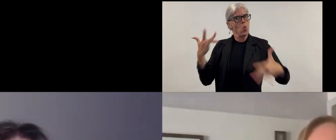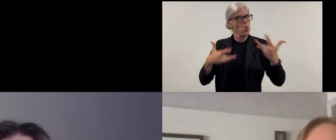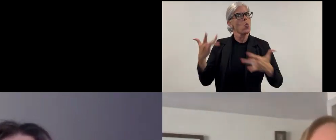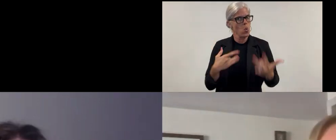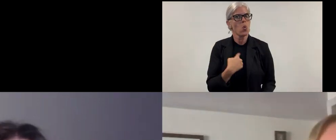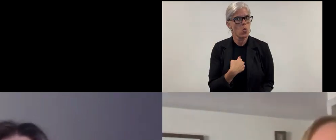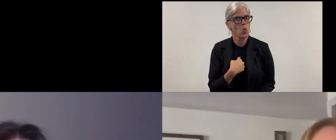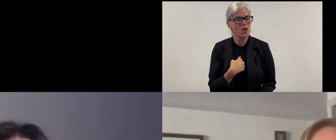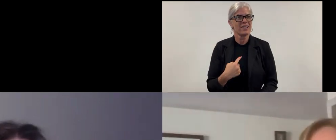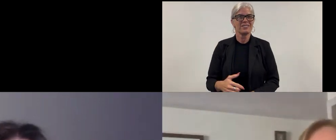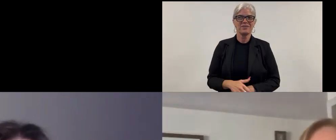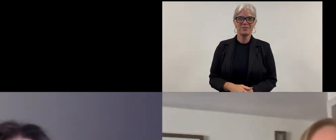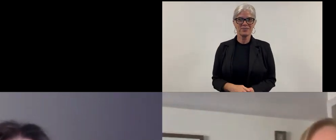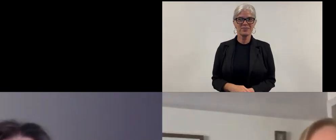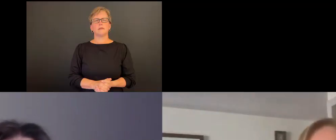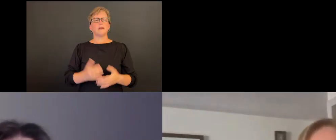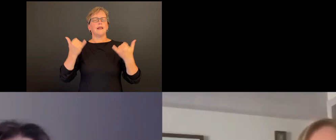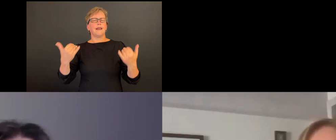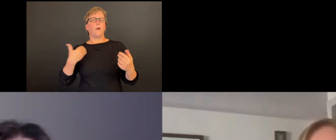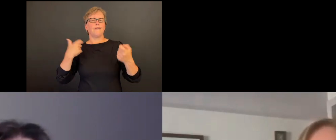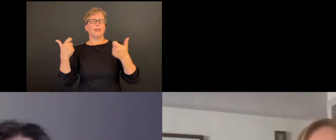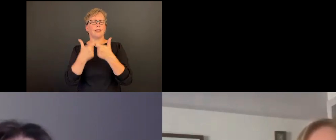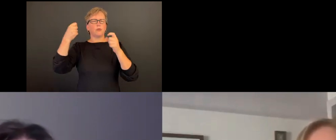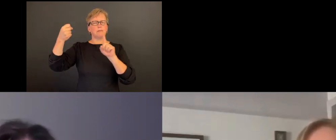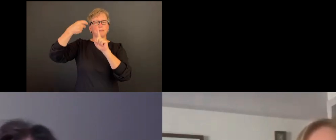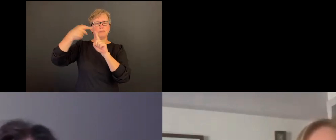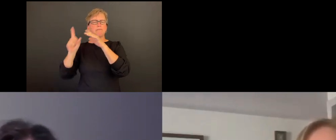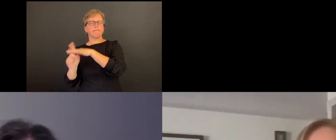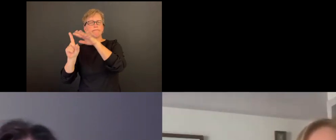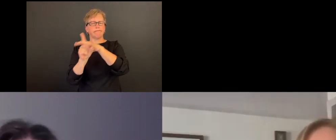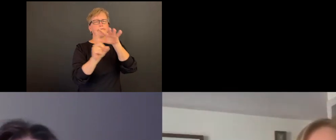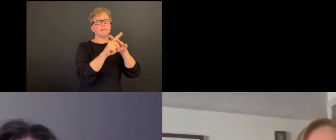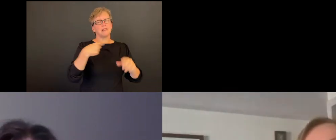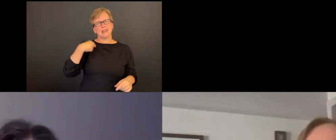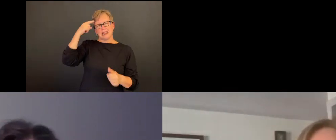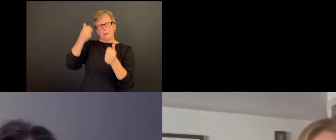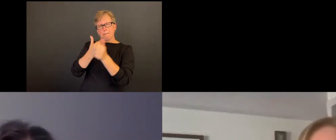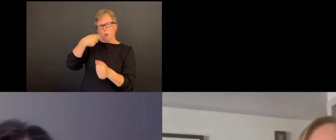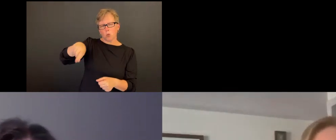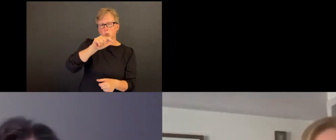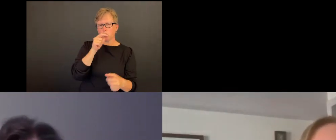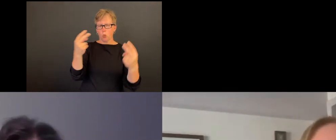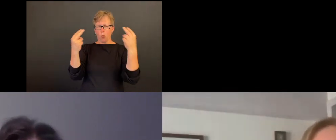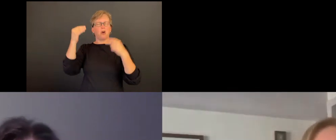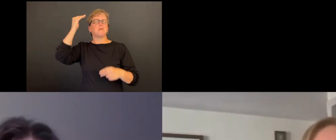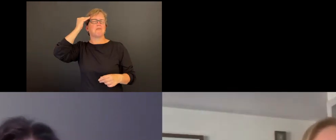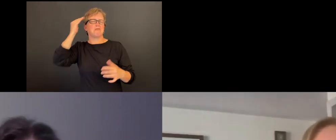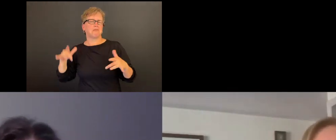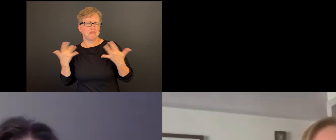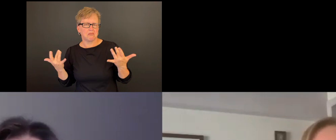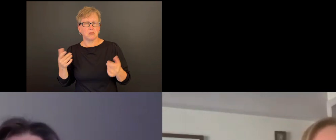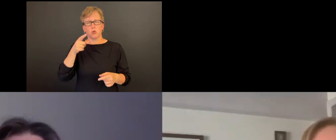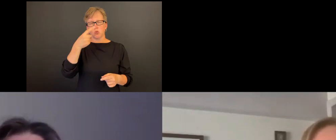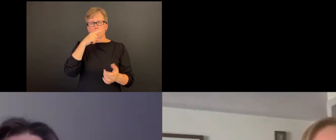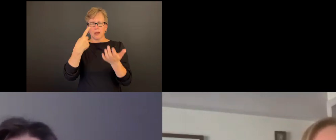exciting as a discovery. And there's a lot going on in the electrical stimulation. I think a lot of the listeners will